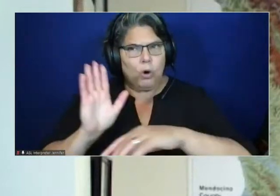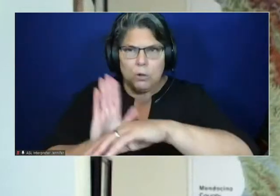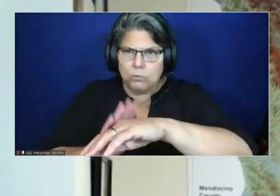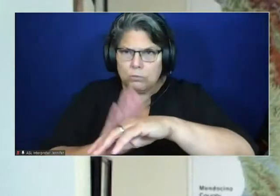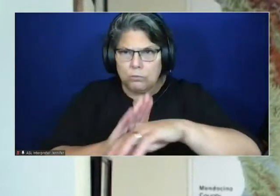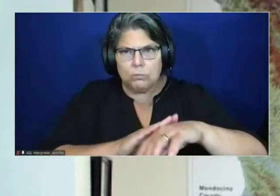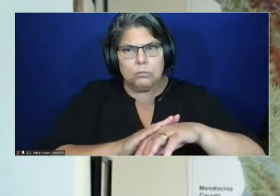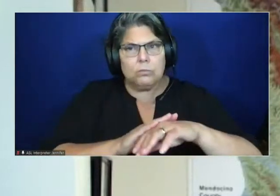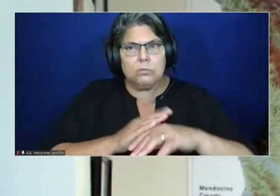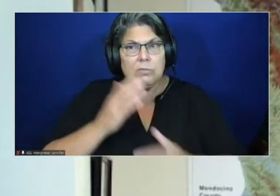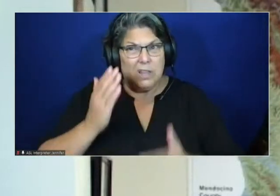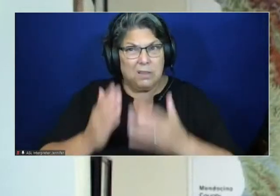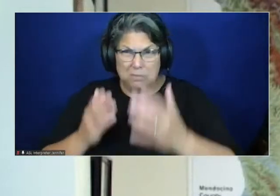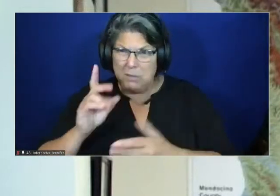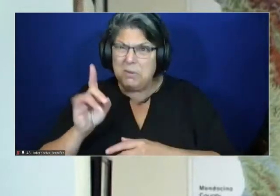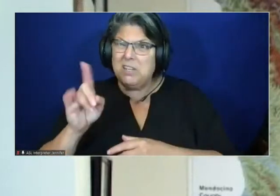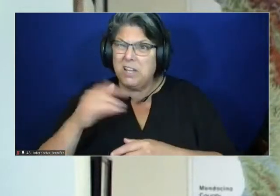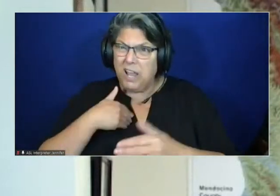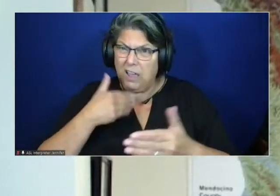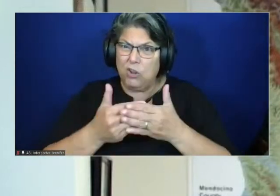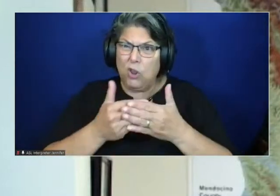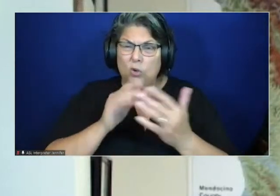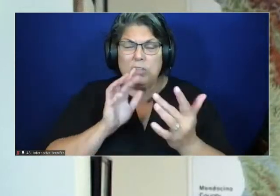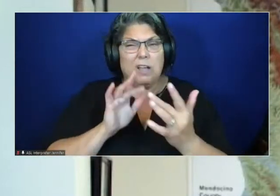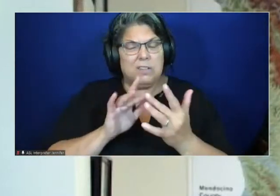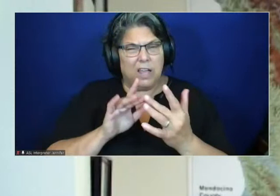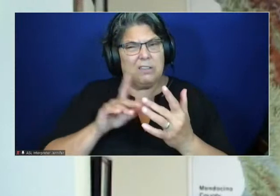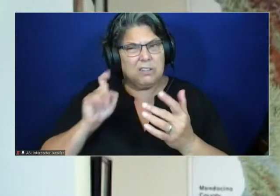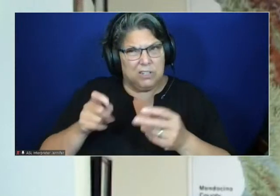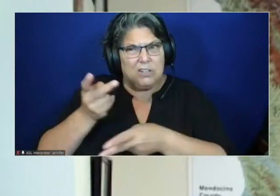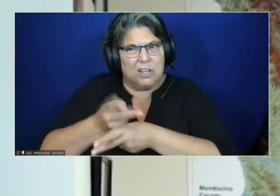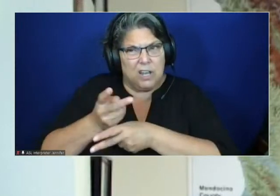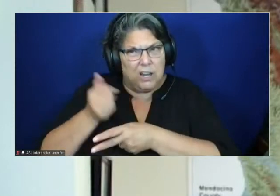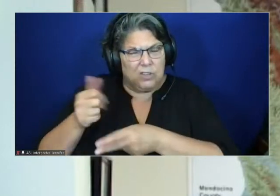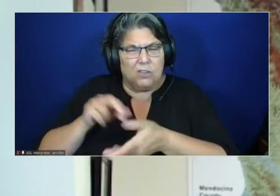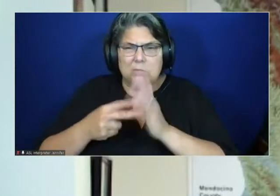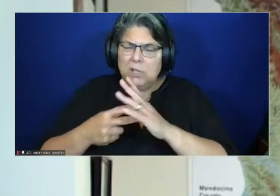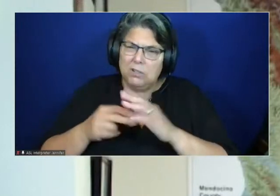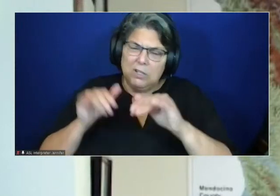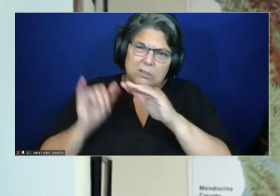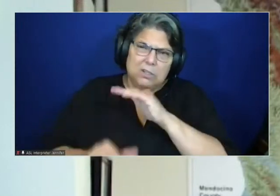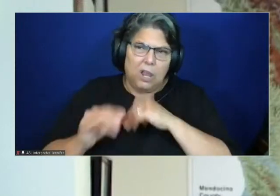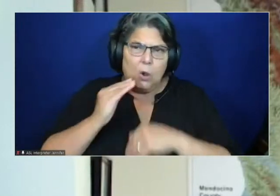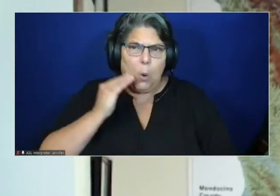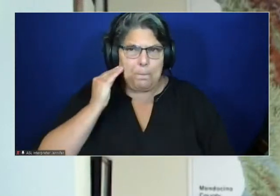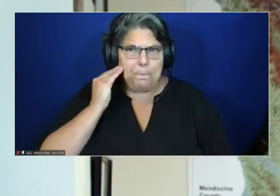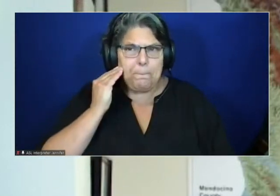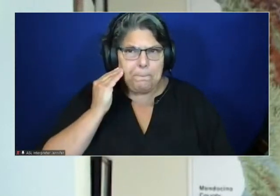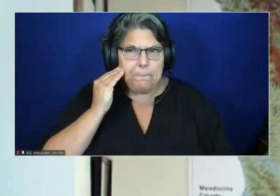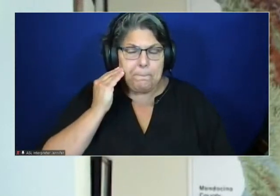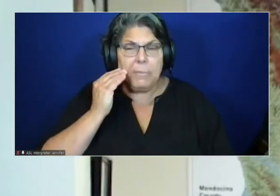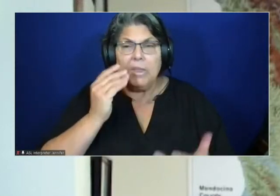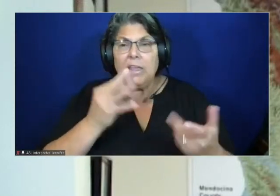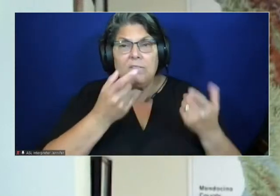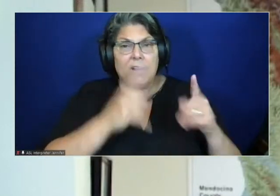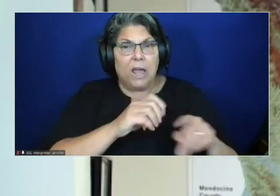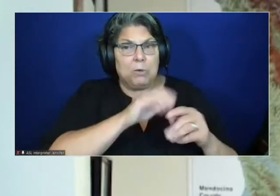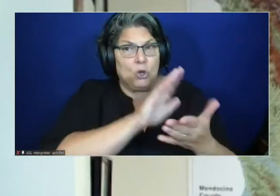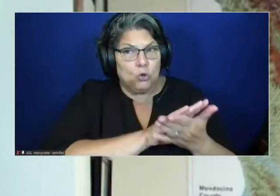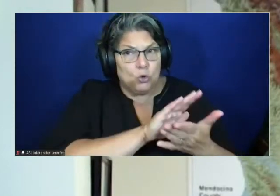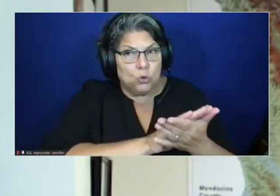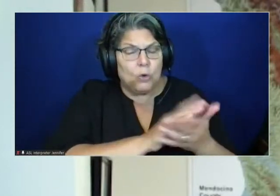they may have been a close contact and they should take precautions, including quarantining. When that happens in the school, there are different types